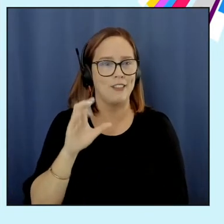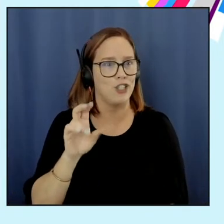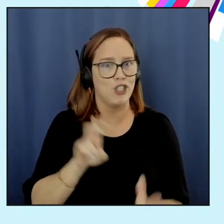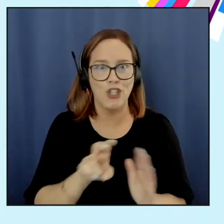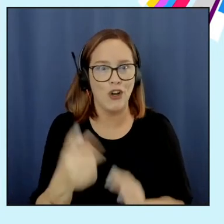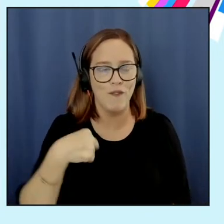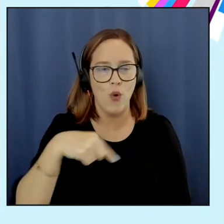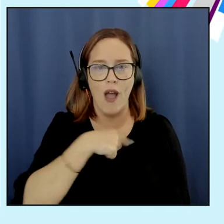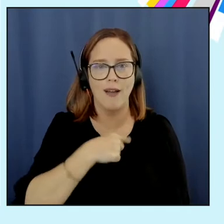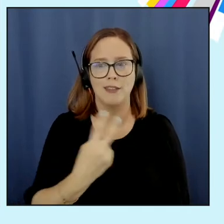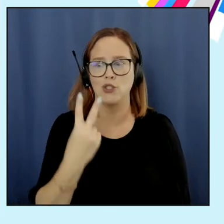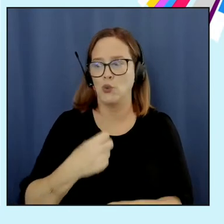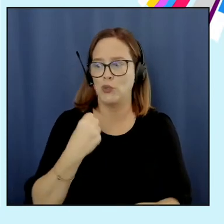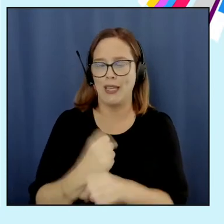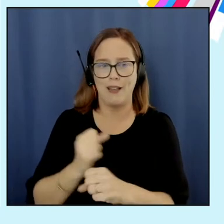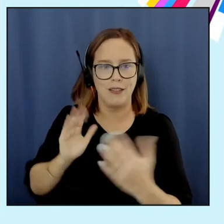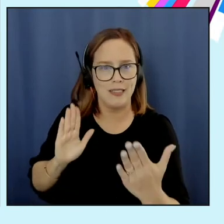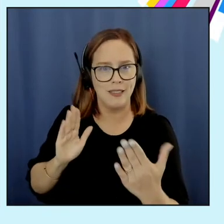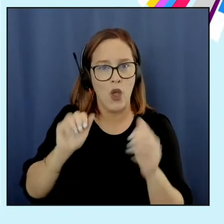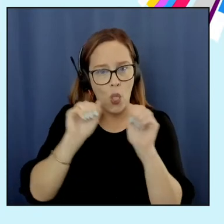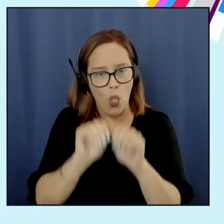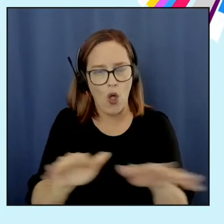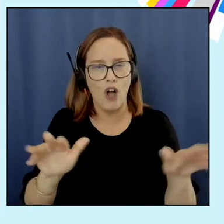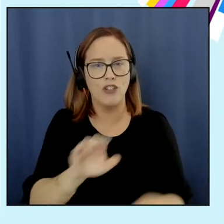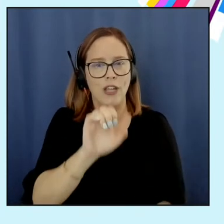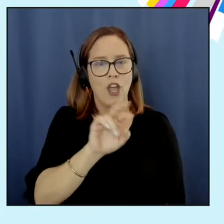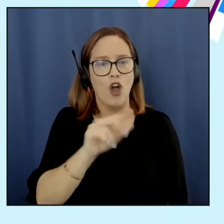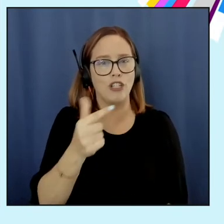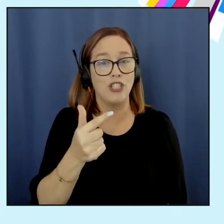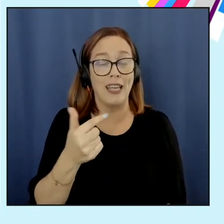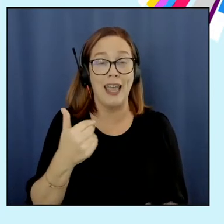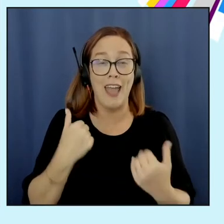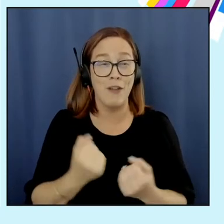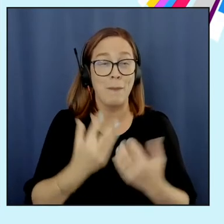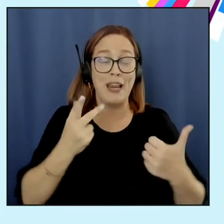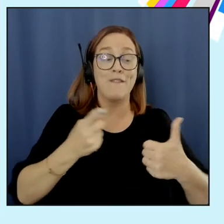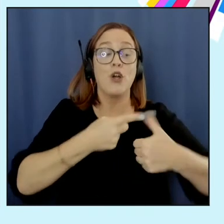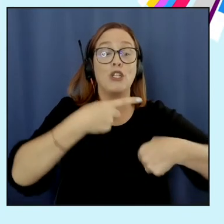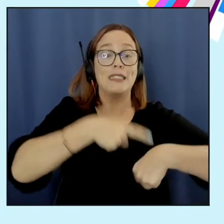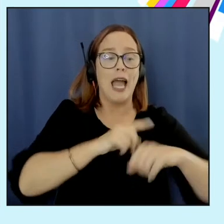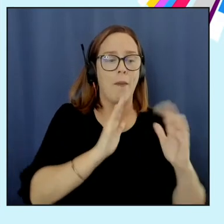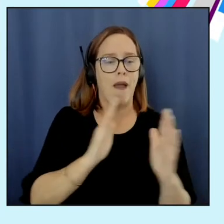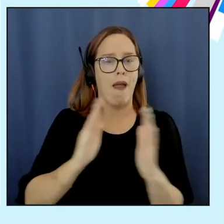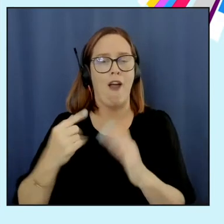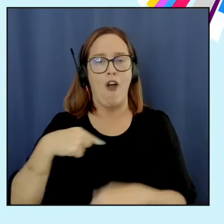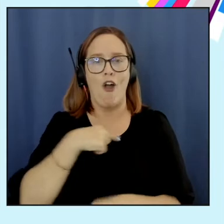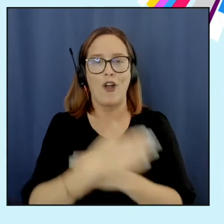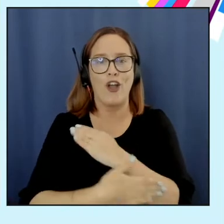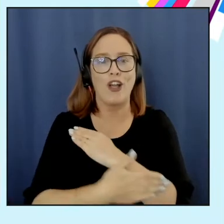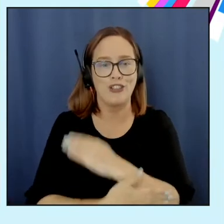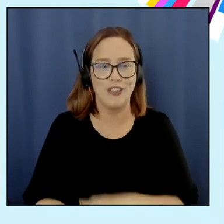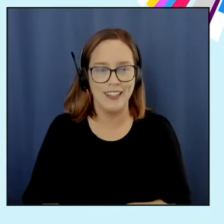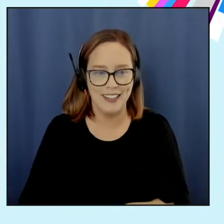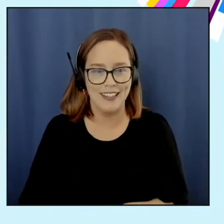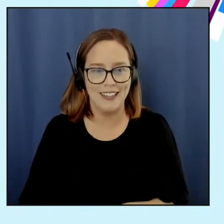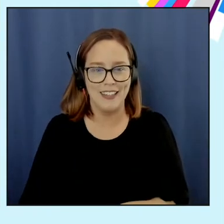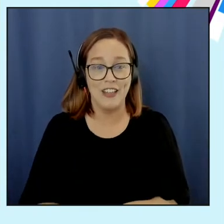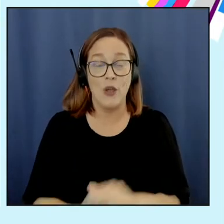ERG, and we've done so many for the first times in our country this time. We've